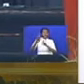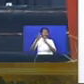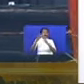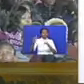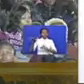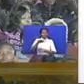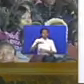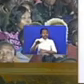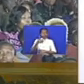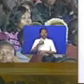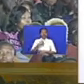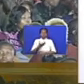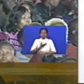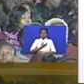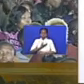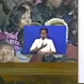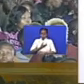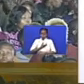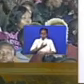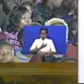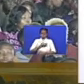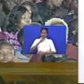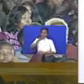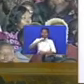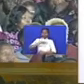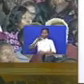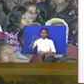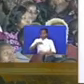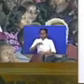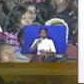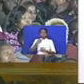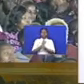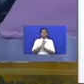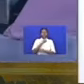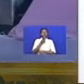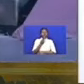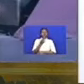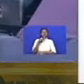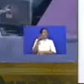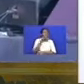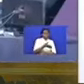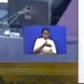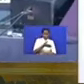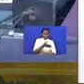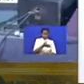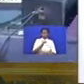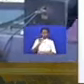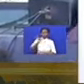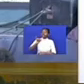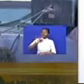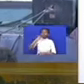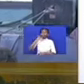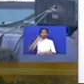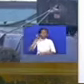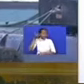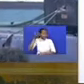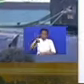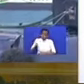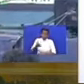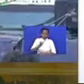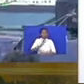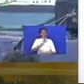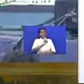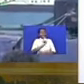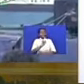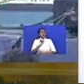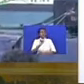Ah. Our own supermarket, so that sugar is there and that juice is there. And I